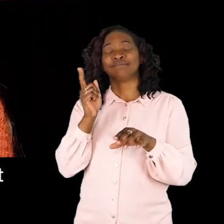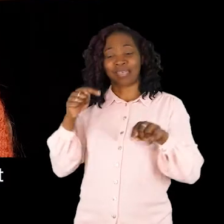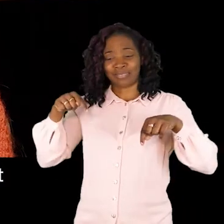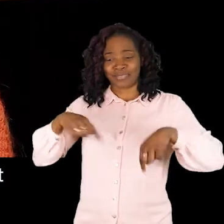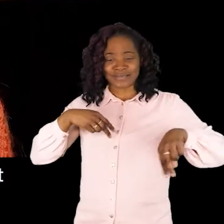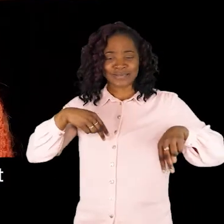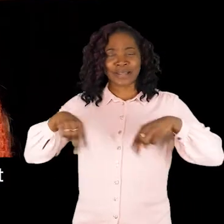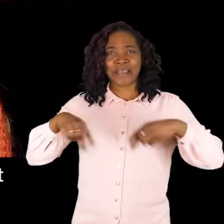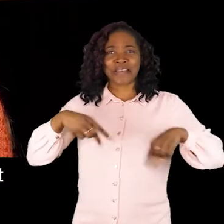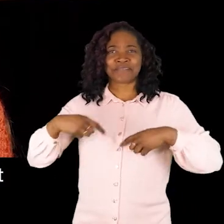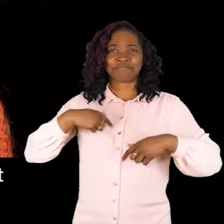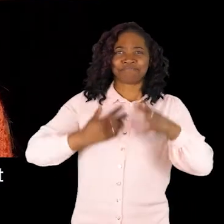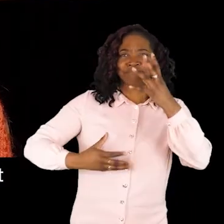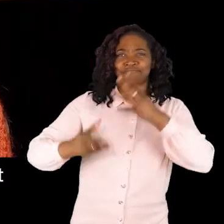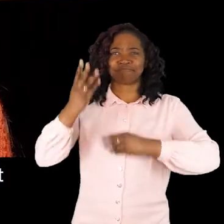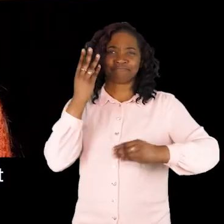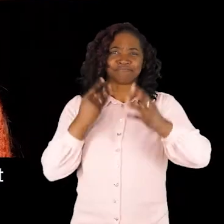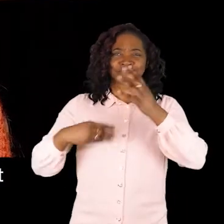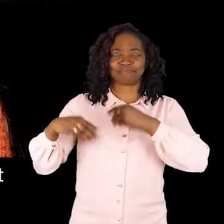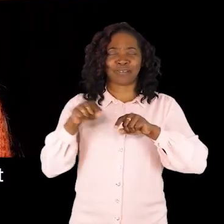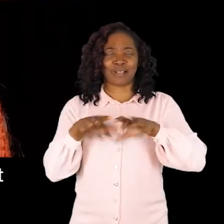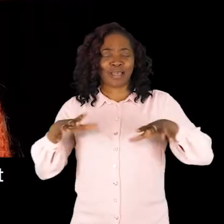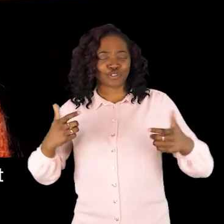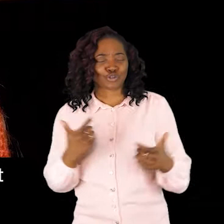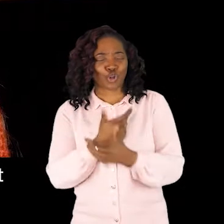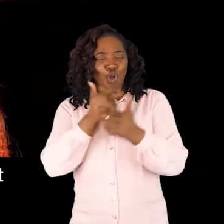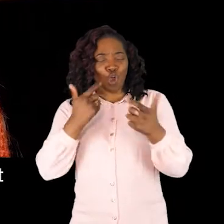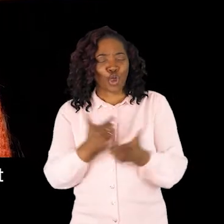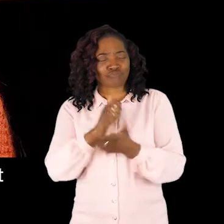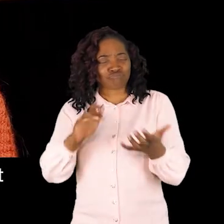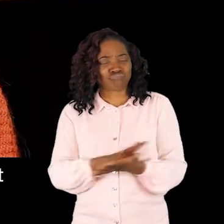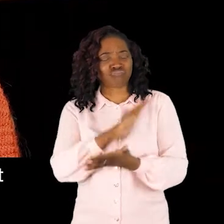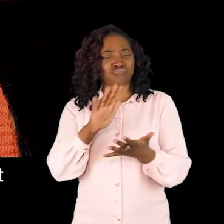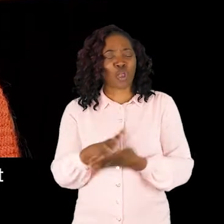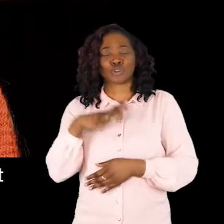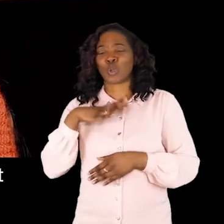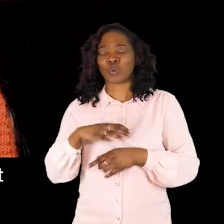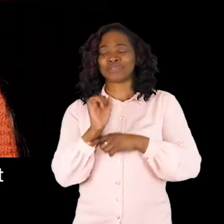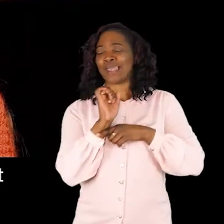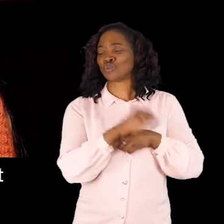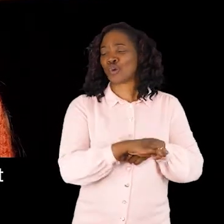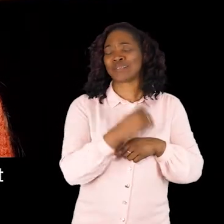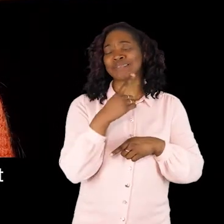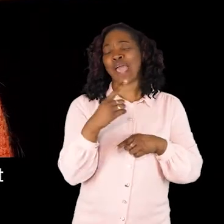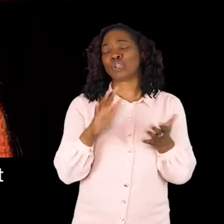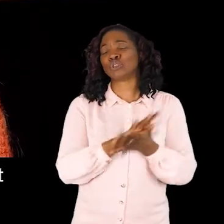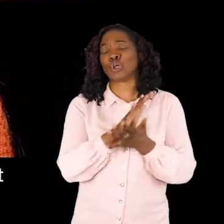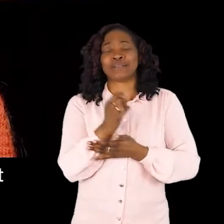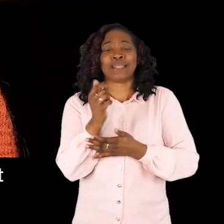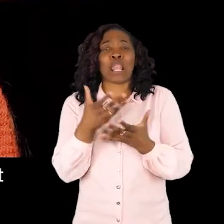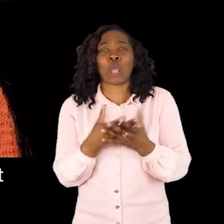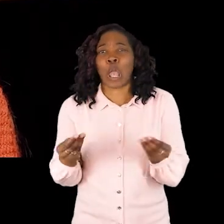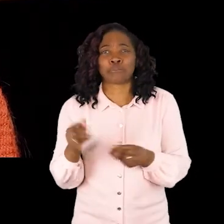This is the dance I've learned, to ride the rind of joy, not peel it off by telling myself it's almost